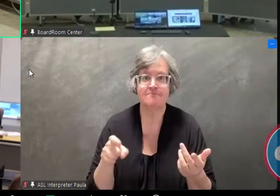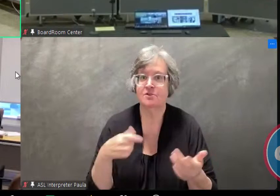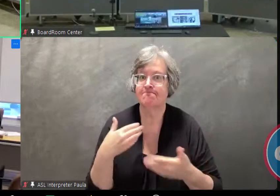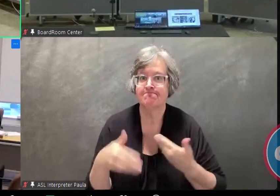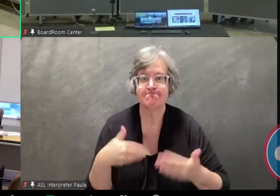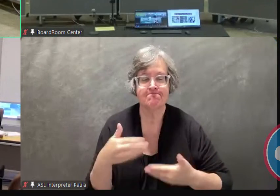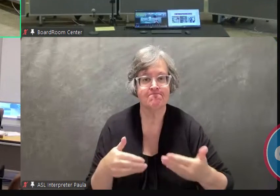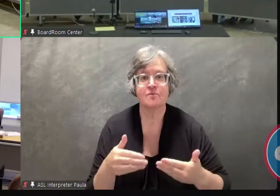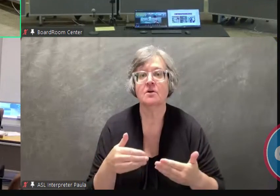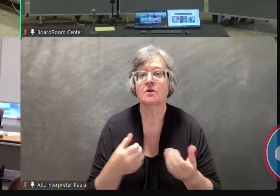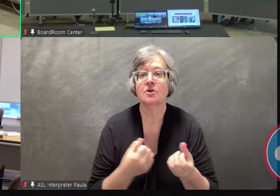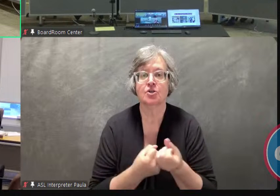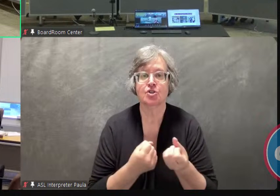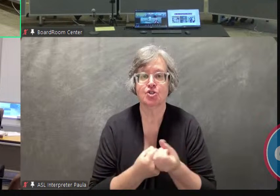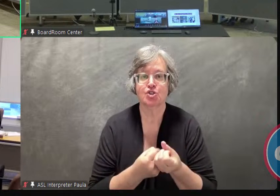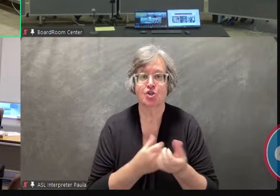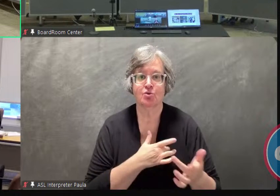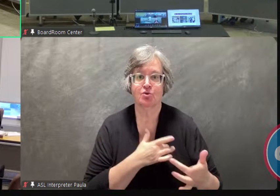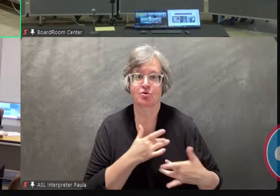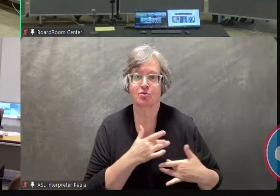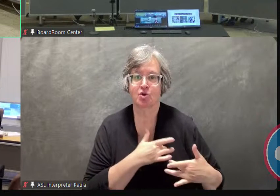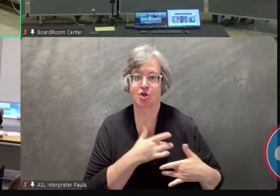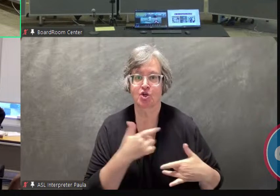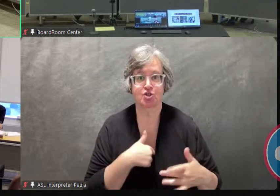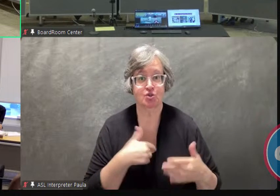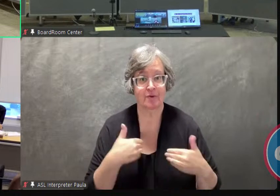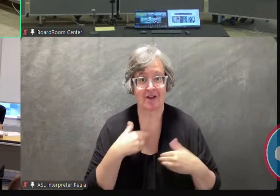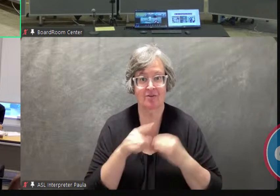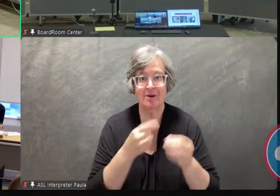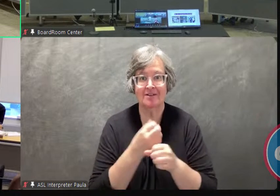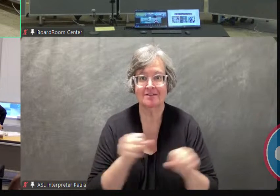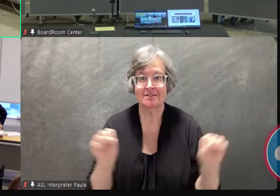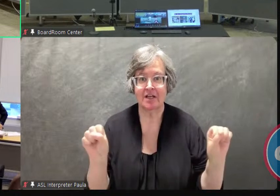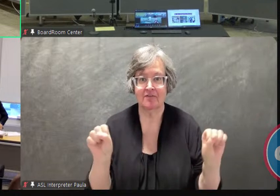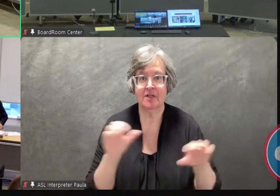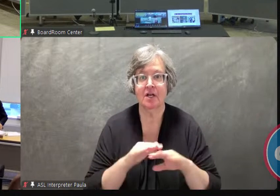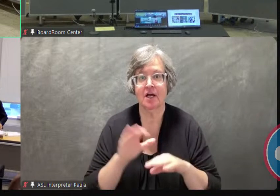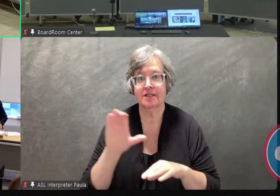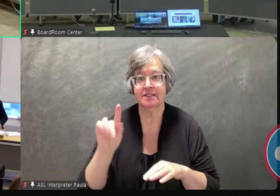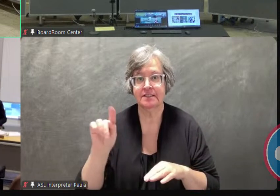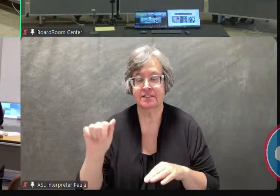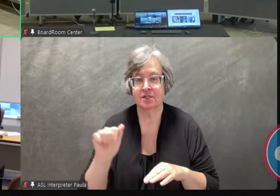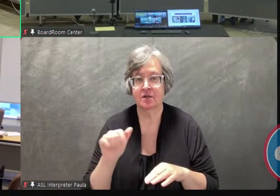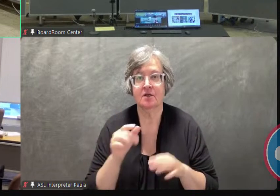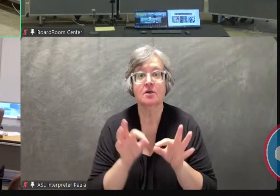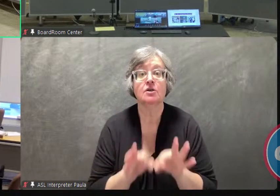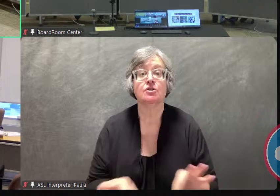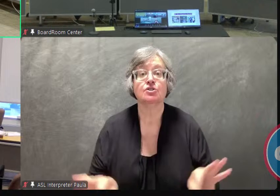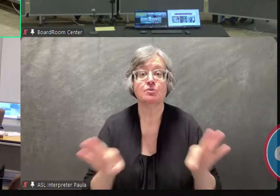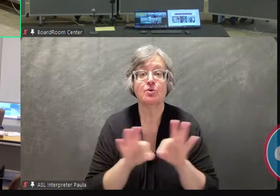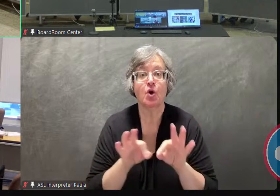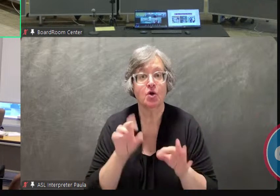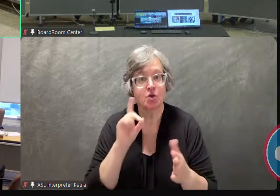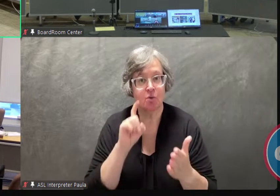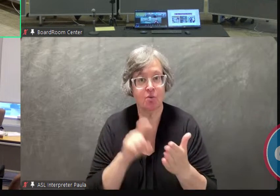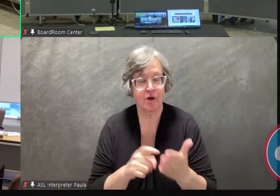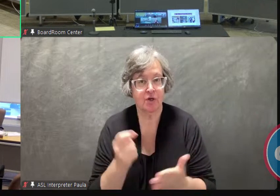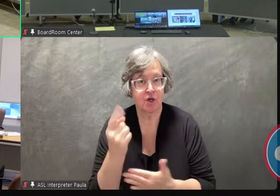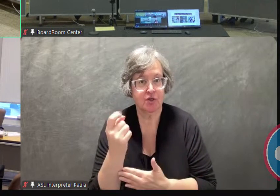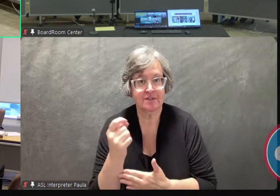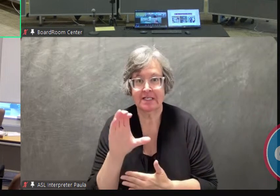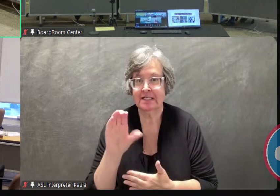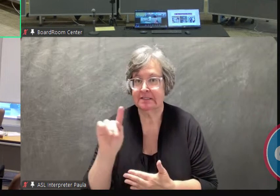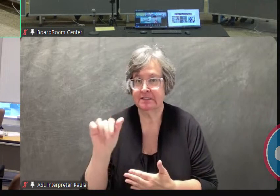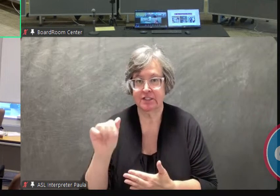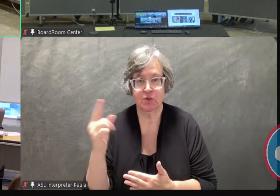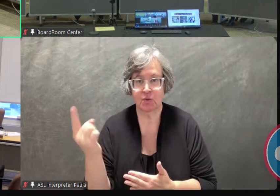support the concerns that we have about safety on CTA. But I think it's important to recognize that CTA alone is